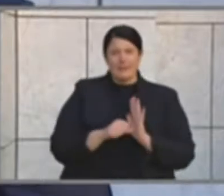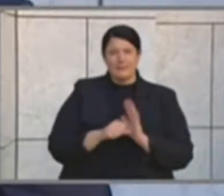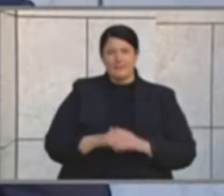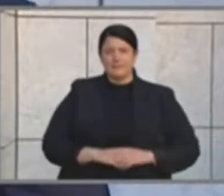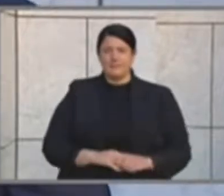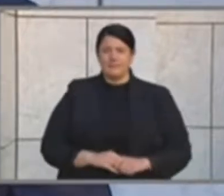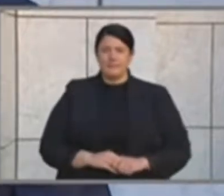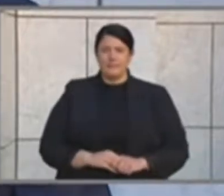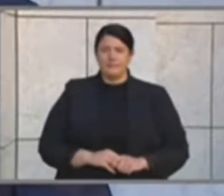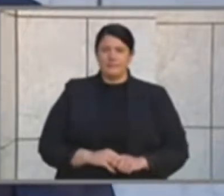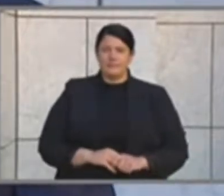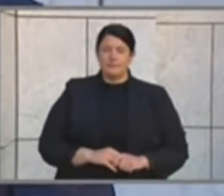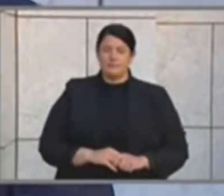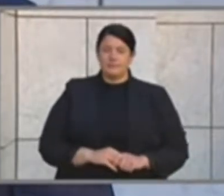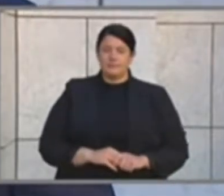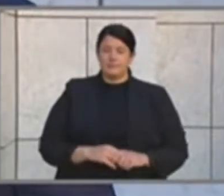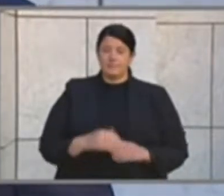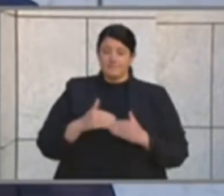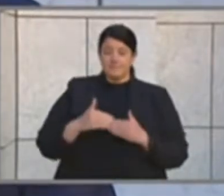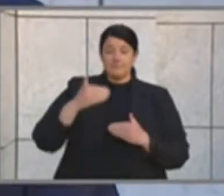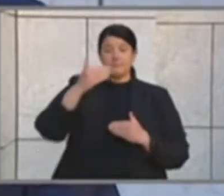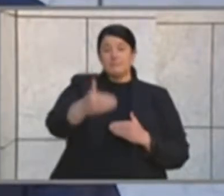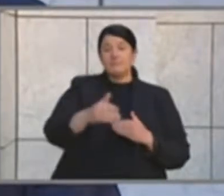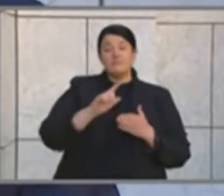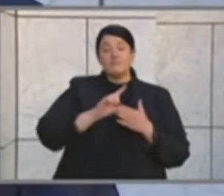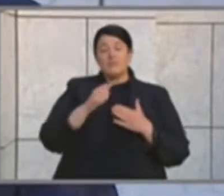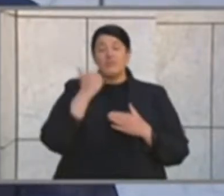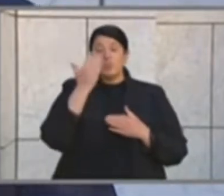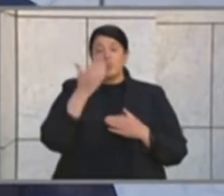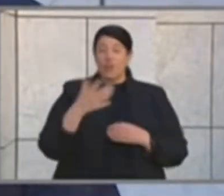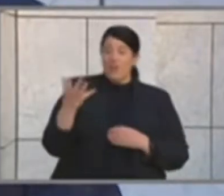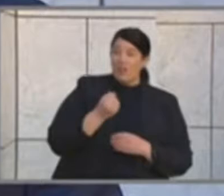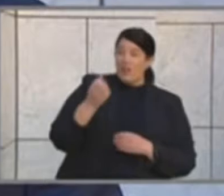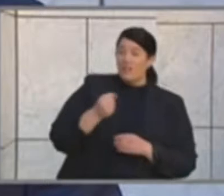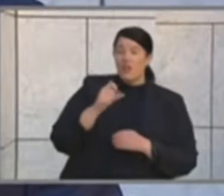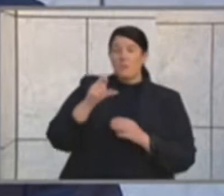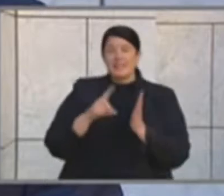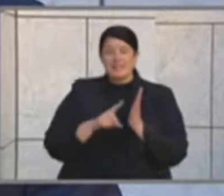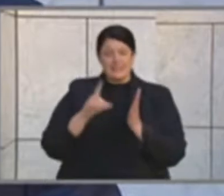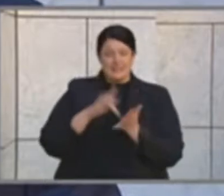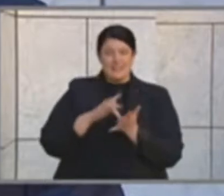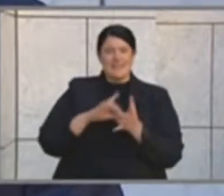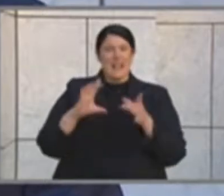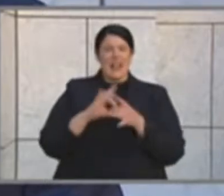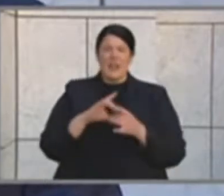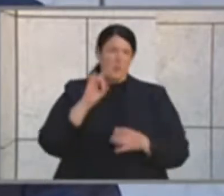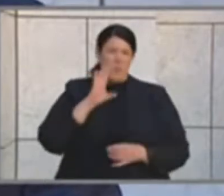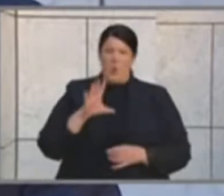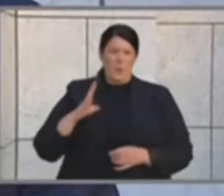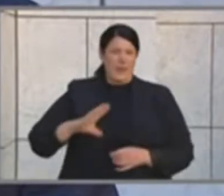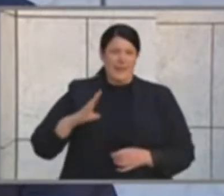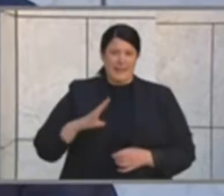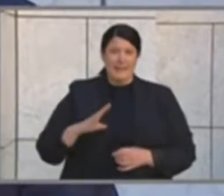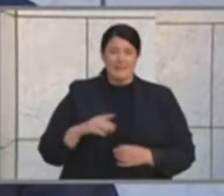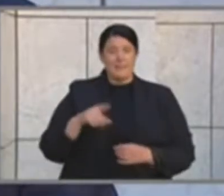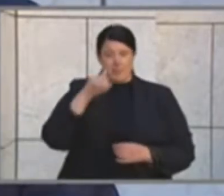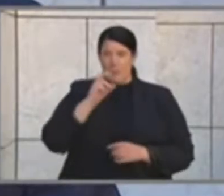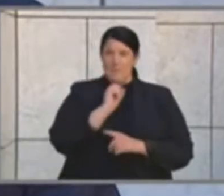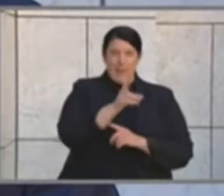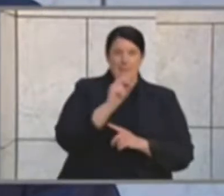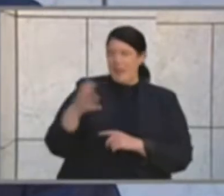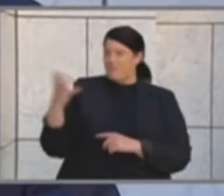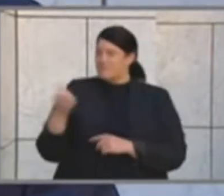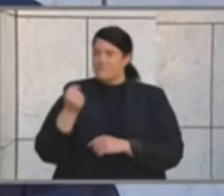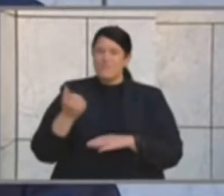there will come a time where that won't be necessary. But for now, right now, as we work to rebuild our